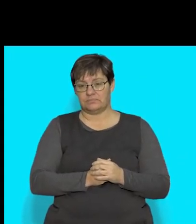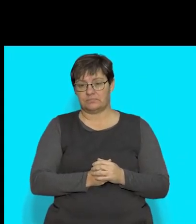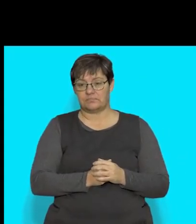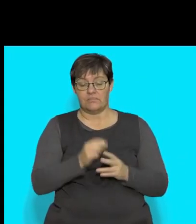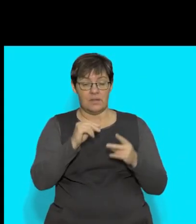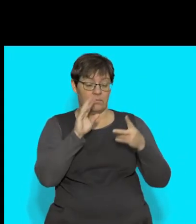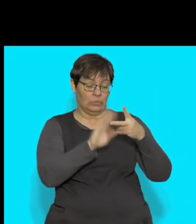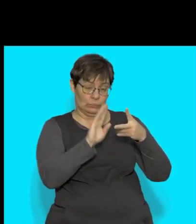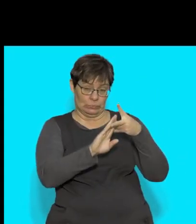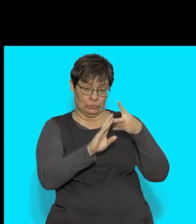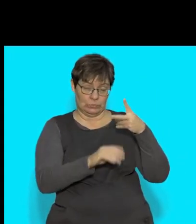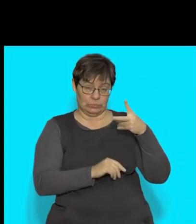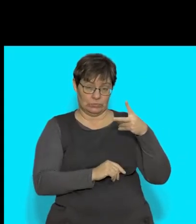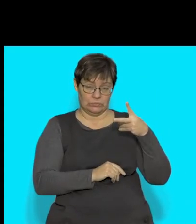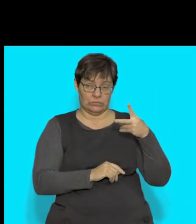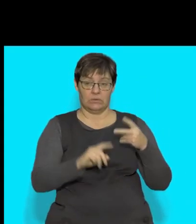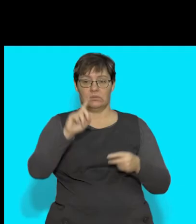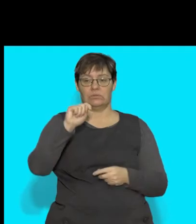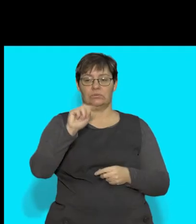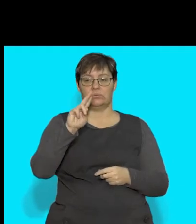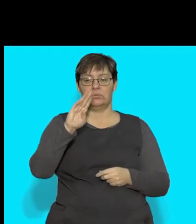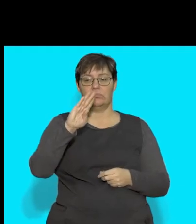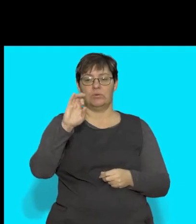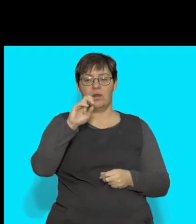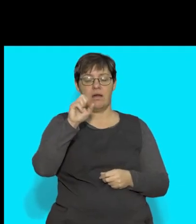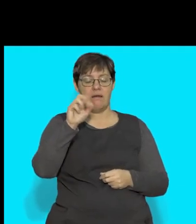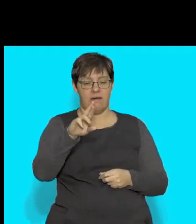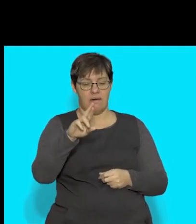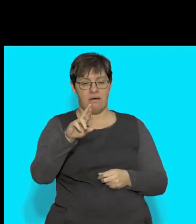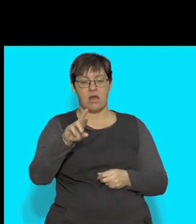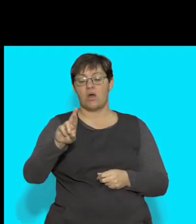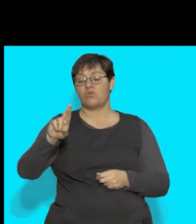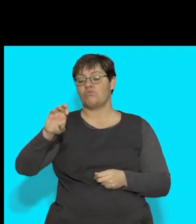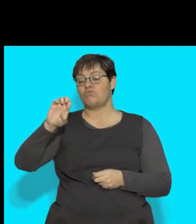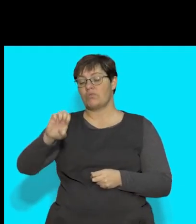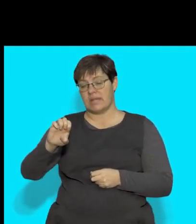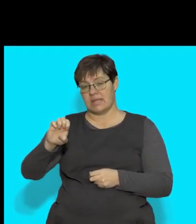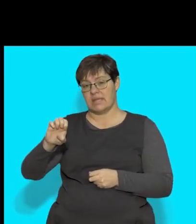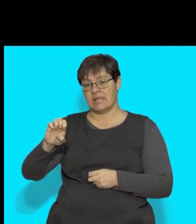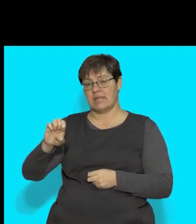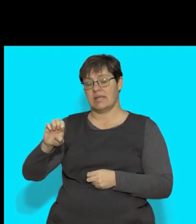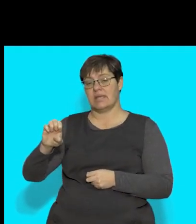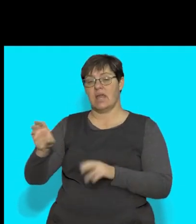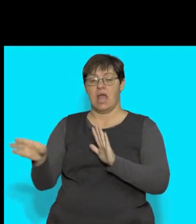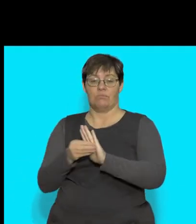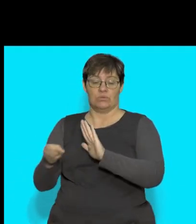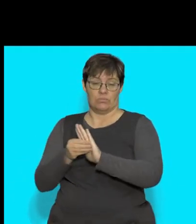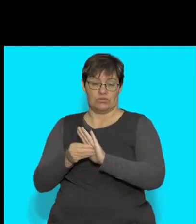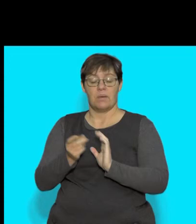never, ever stops. So at point number 2,